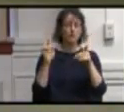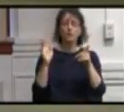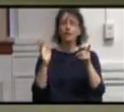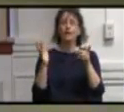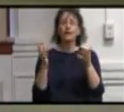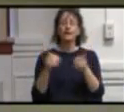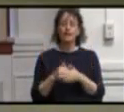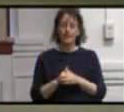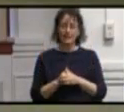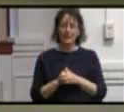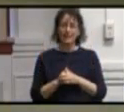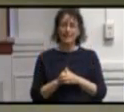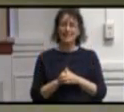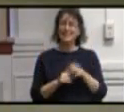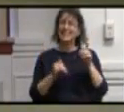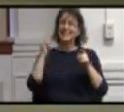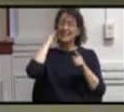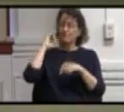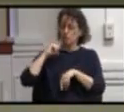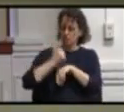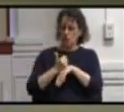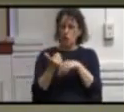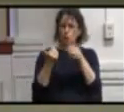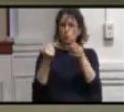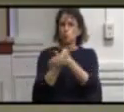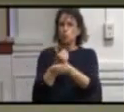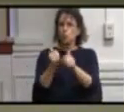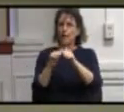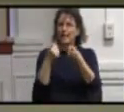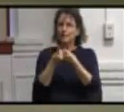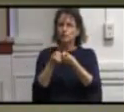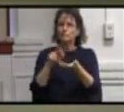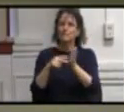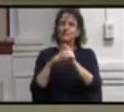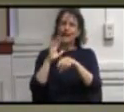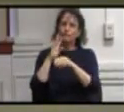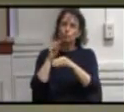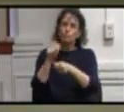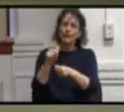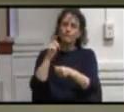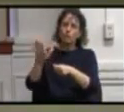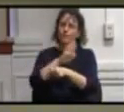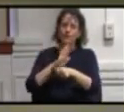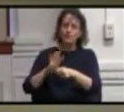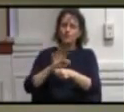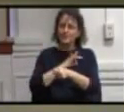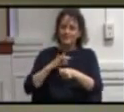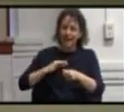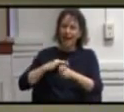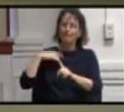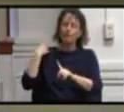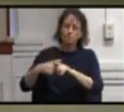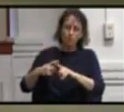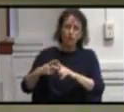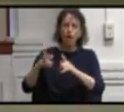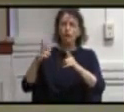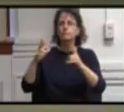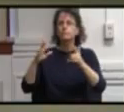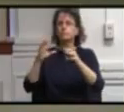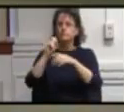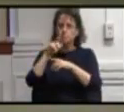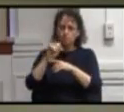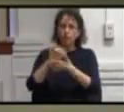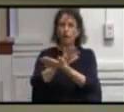million going for administration costs, the state agencies will be providing that those